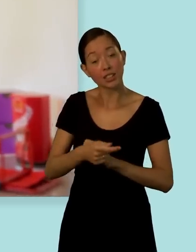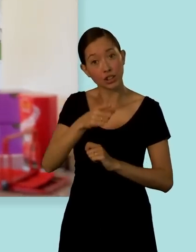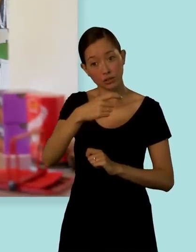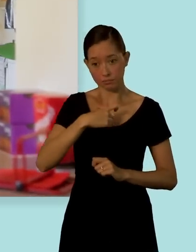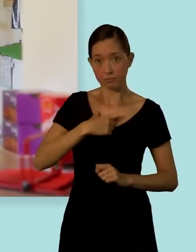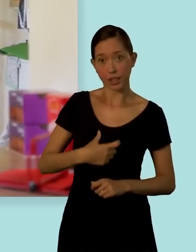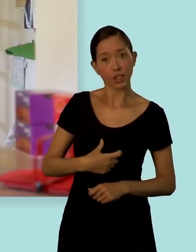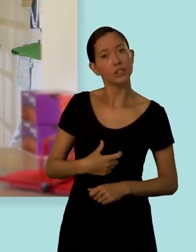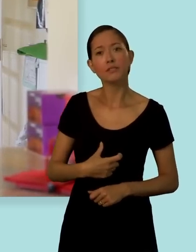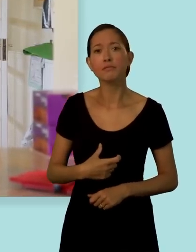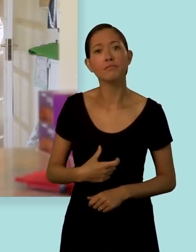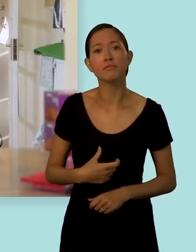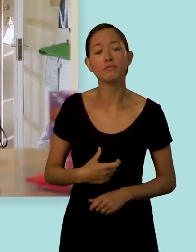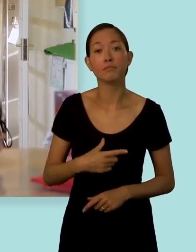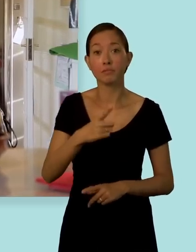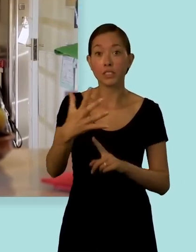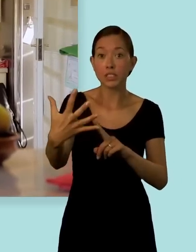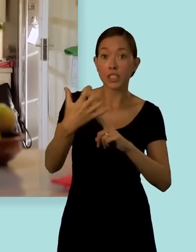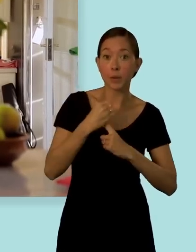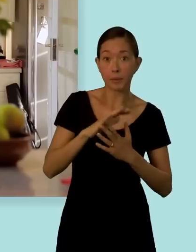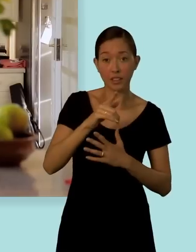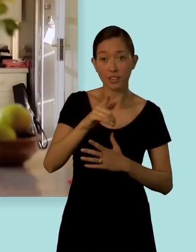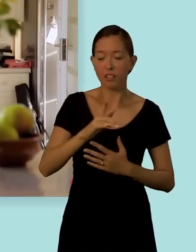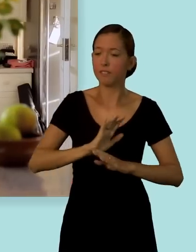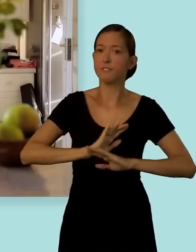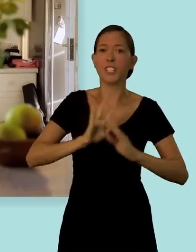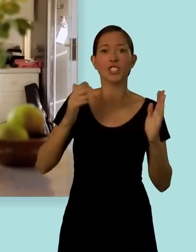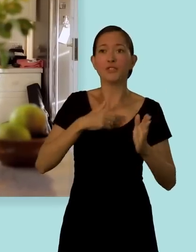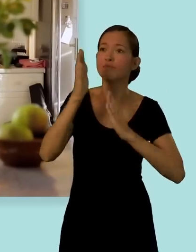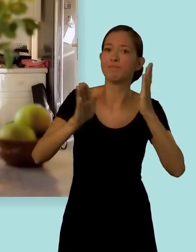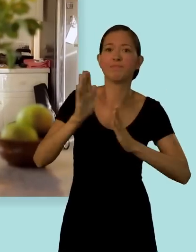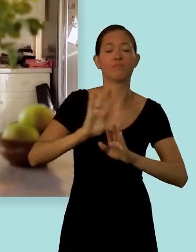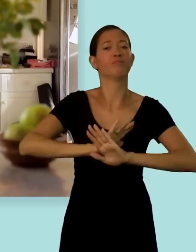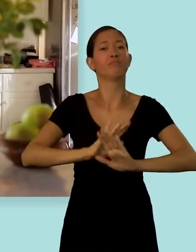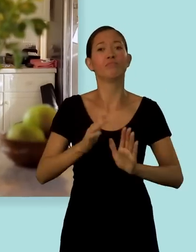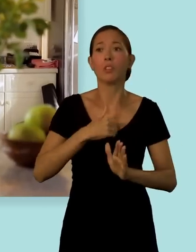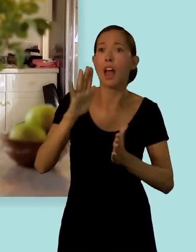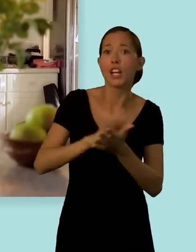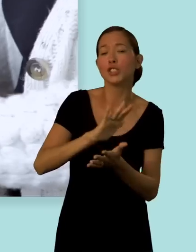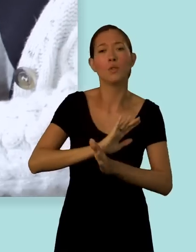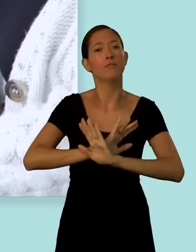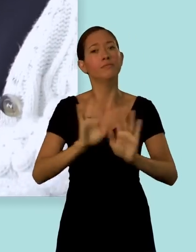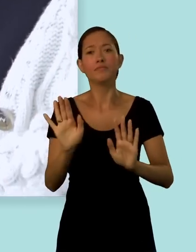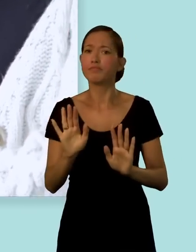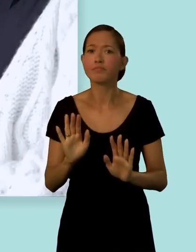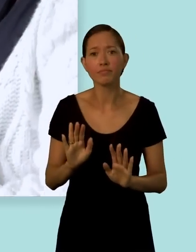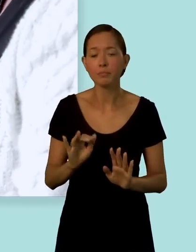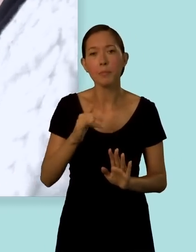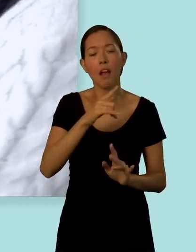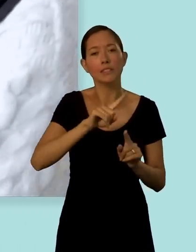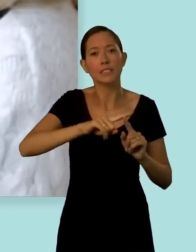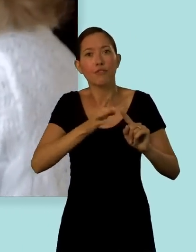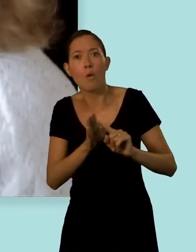doesn't change who you are as a person. A diagnosis doesn't mean that you need to stop doing the things that you